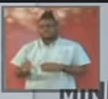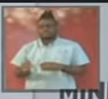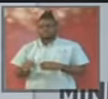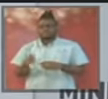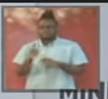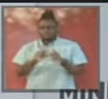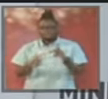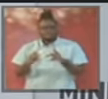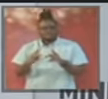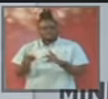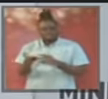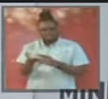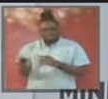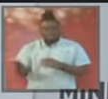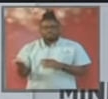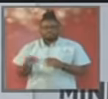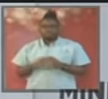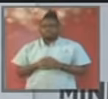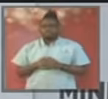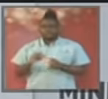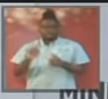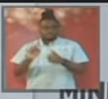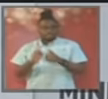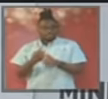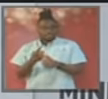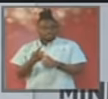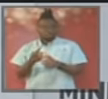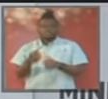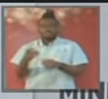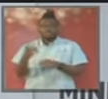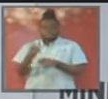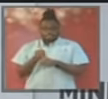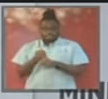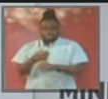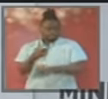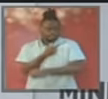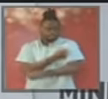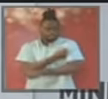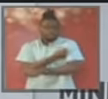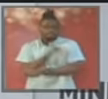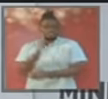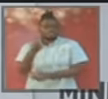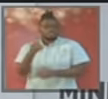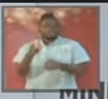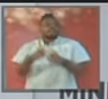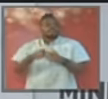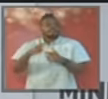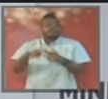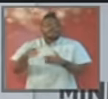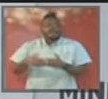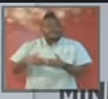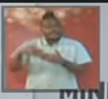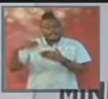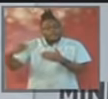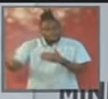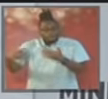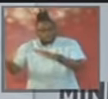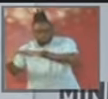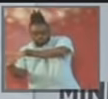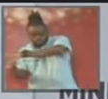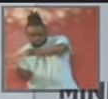have other health issues. And after the 20% level is reached,